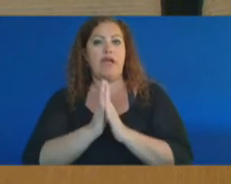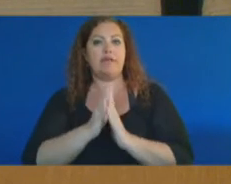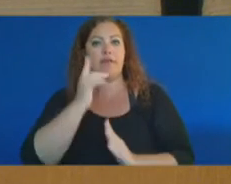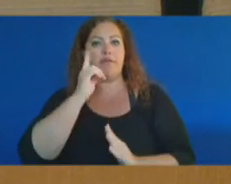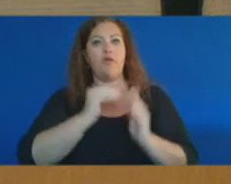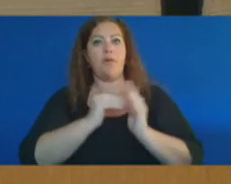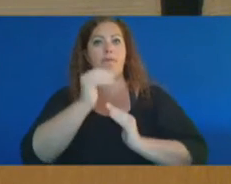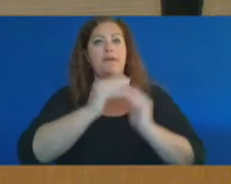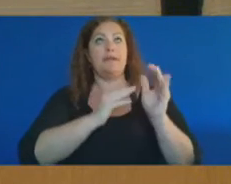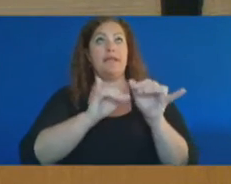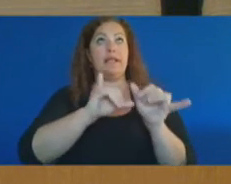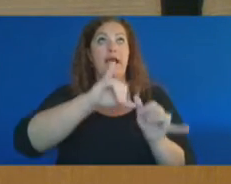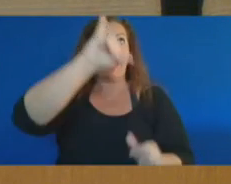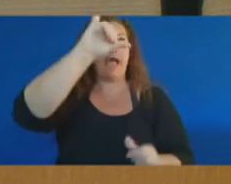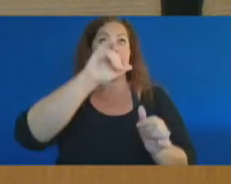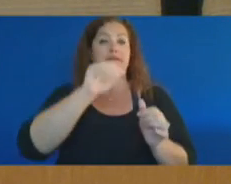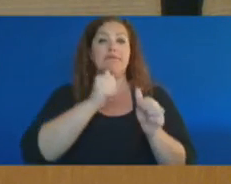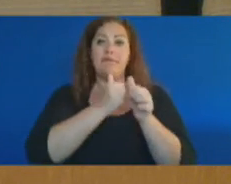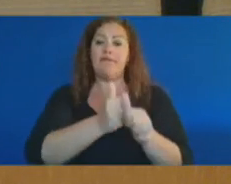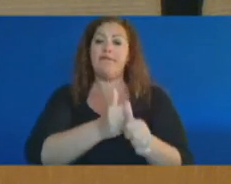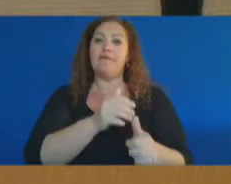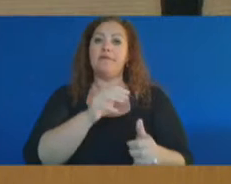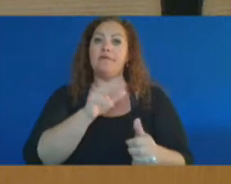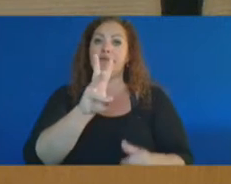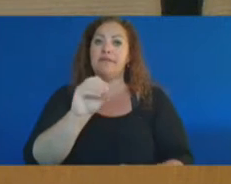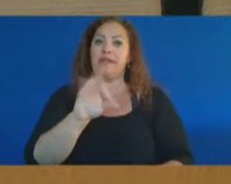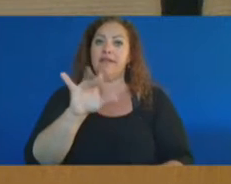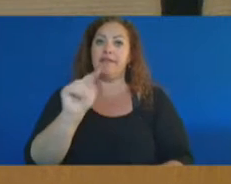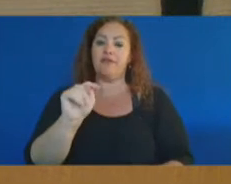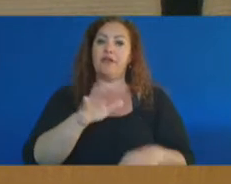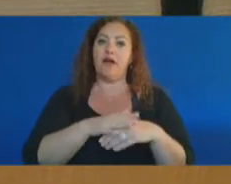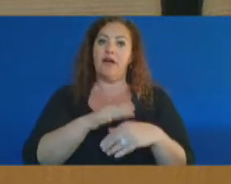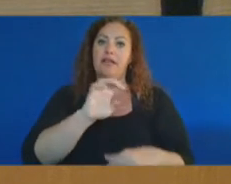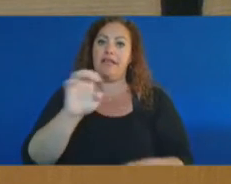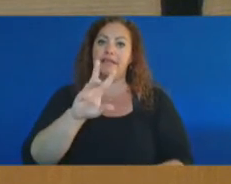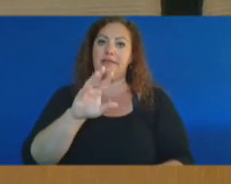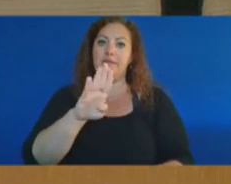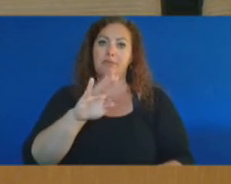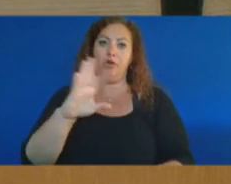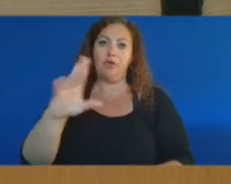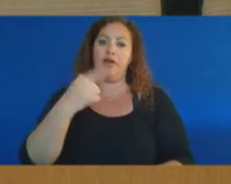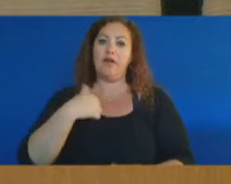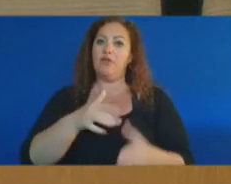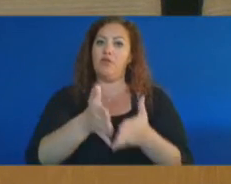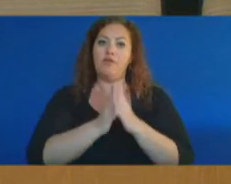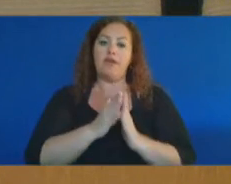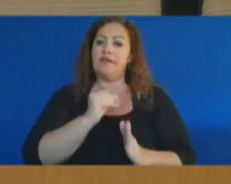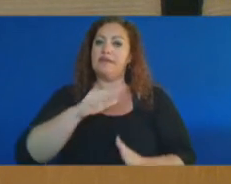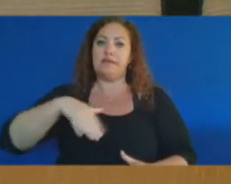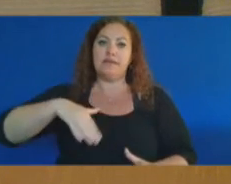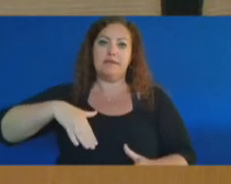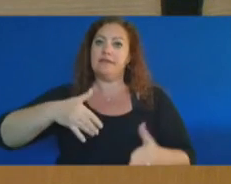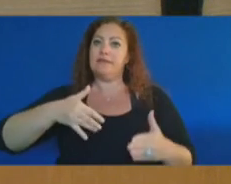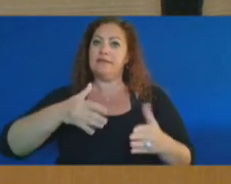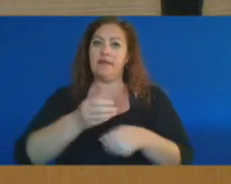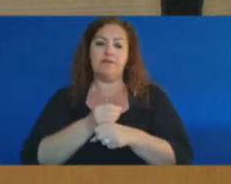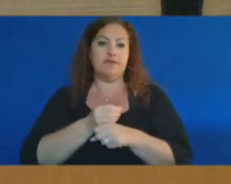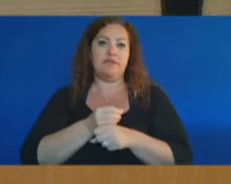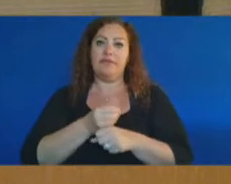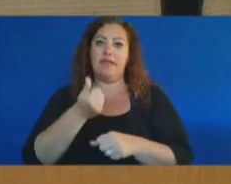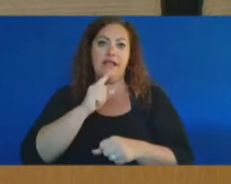60t height along East Boulevard we asked and still haven't received any kind of commitment to